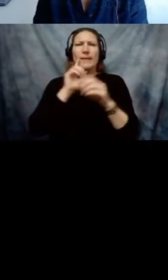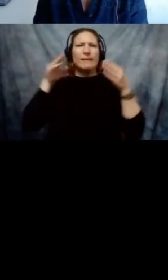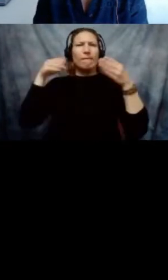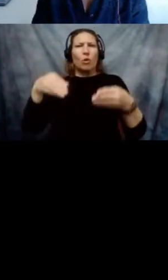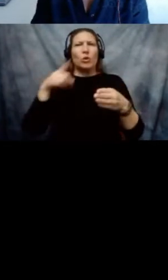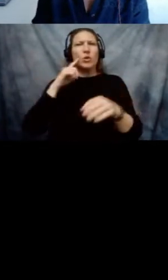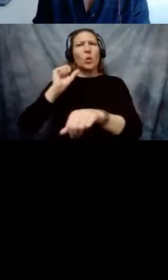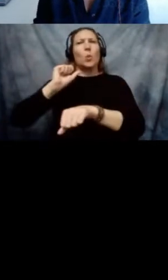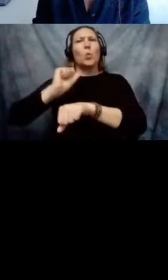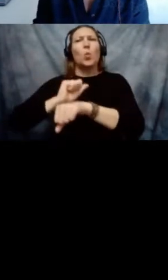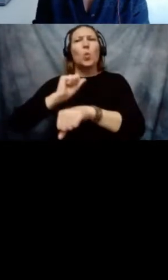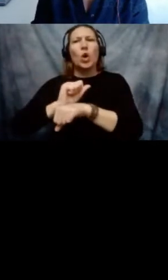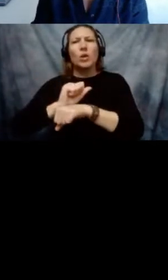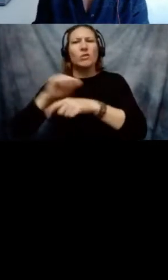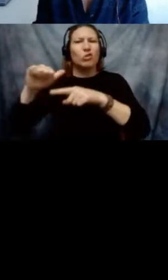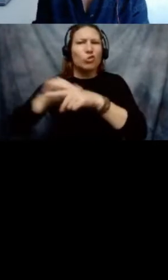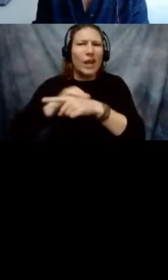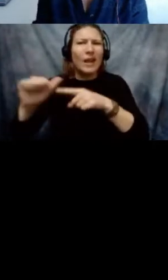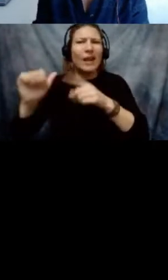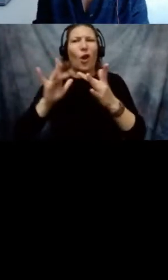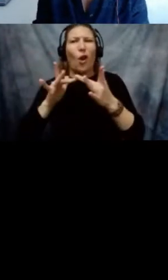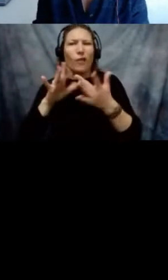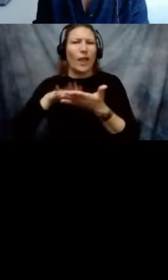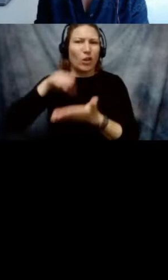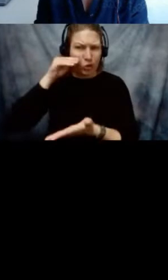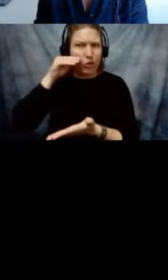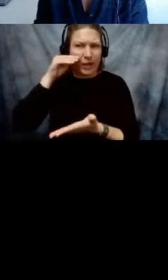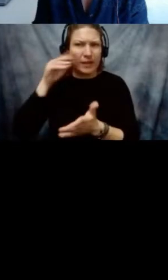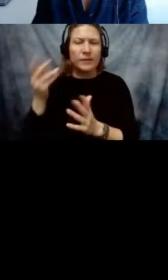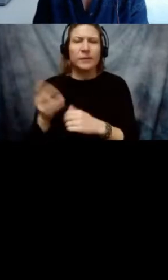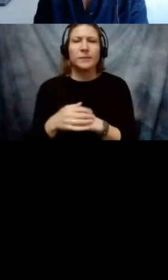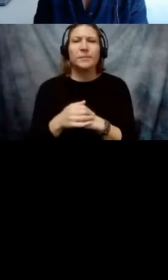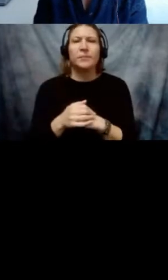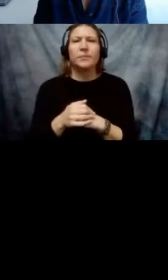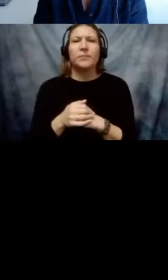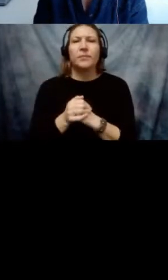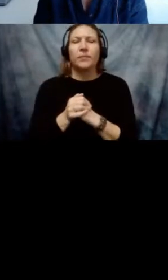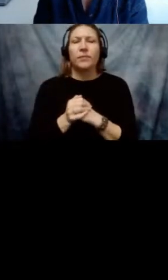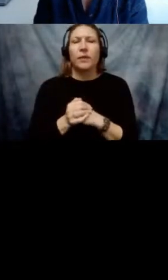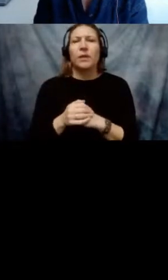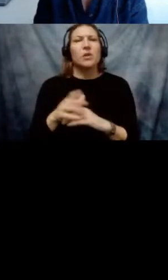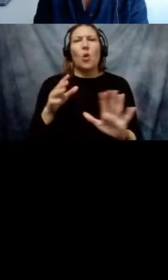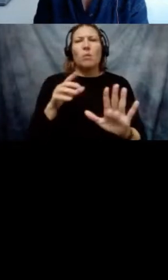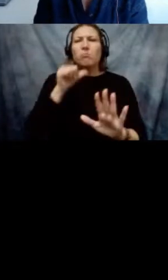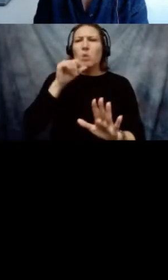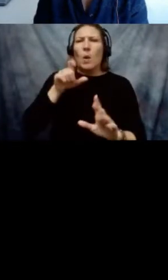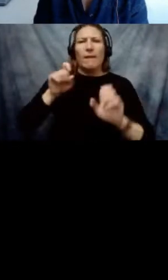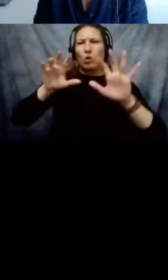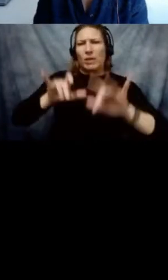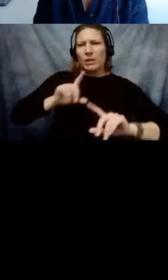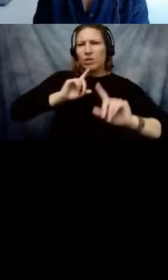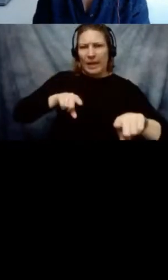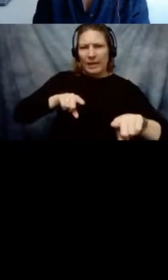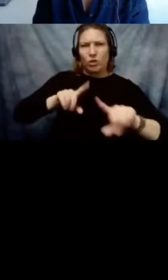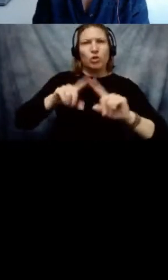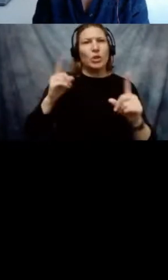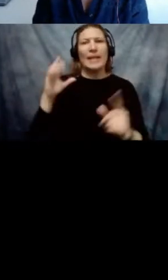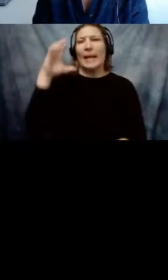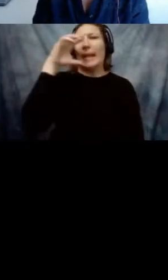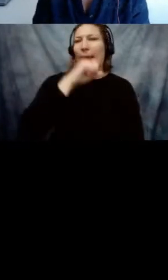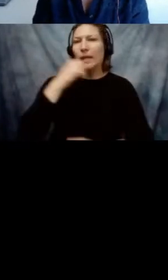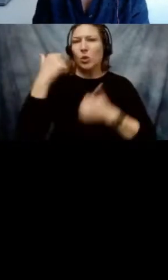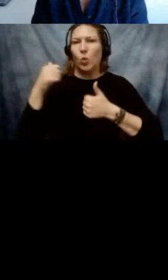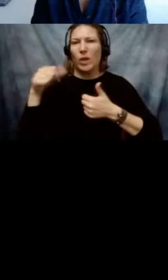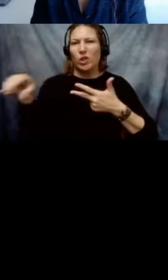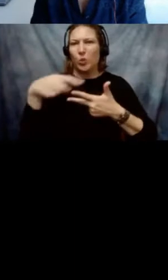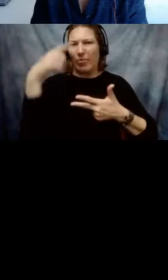workforce. And this brings us to our next question. And again, no need to answer in the chat, just have a guess yourself. What percentage